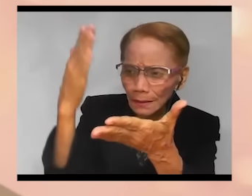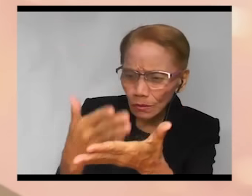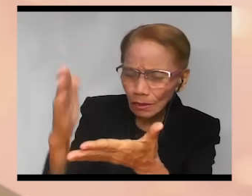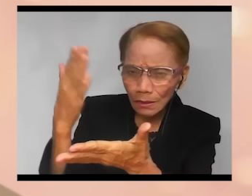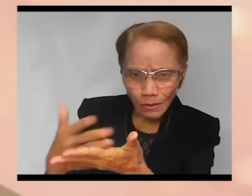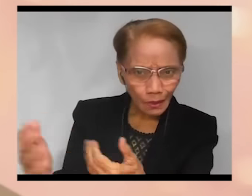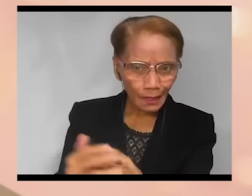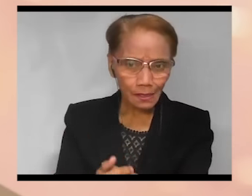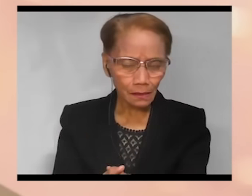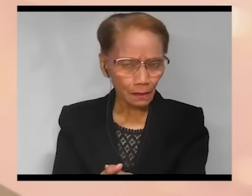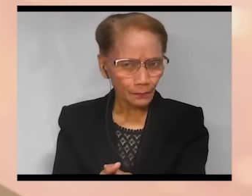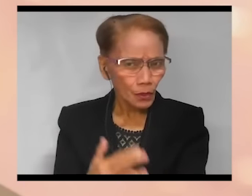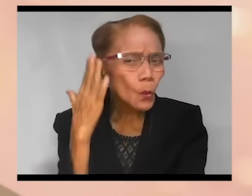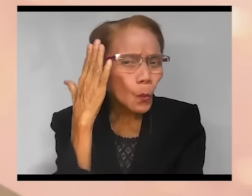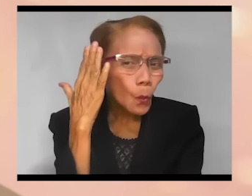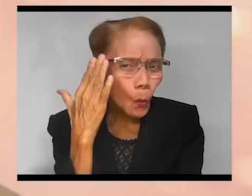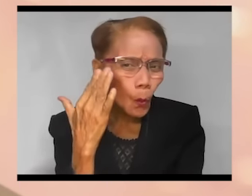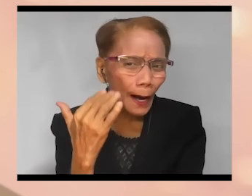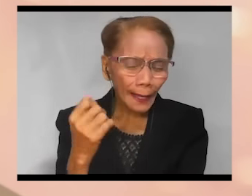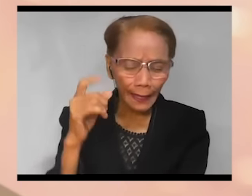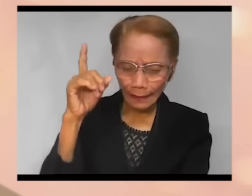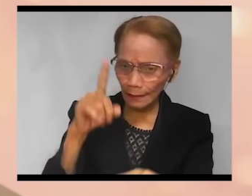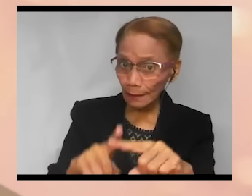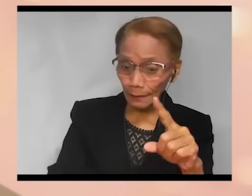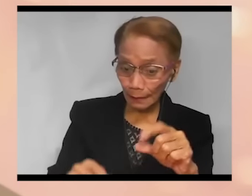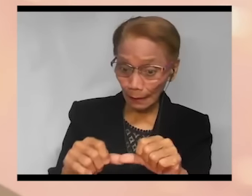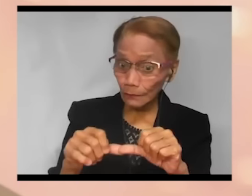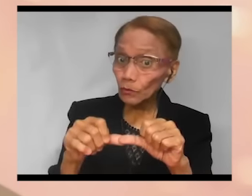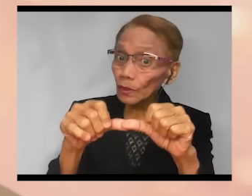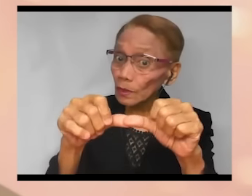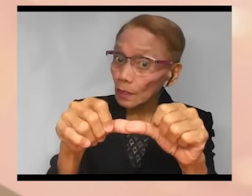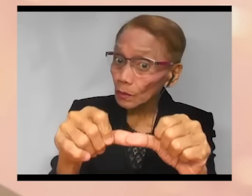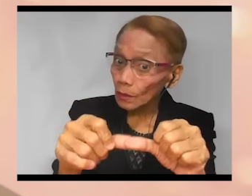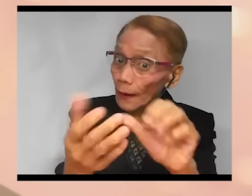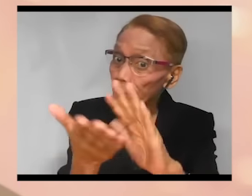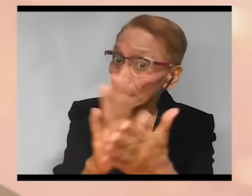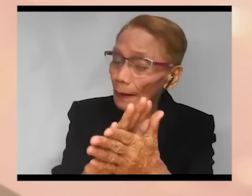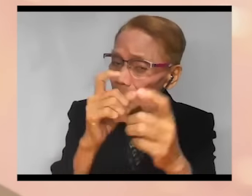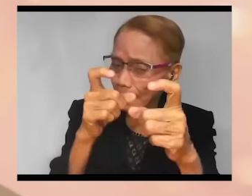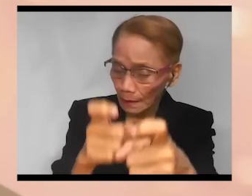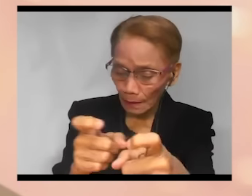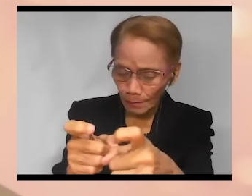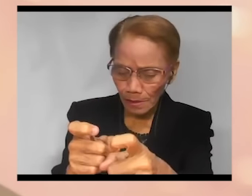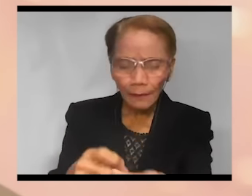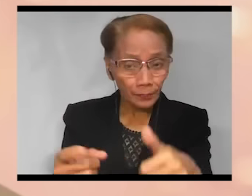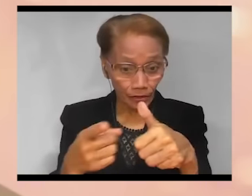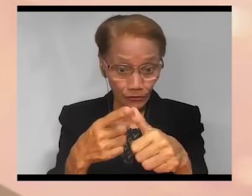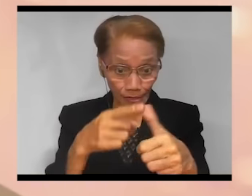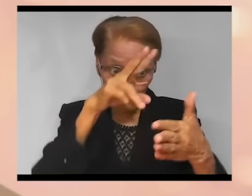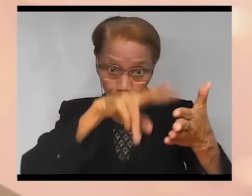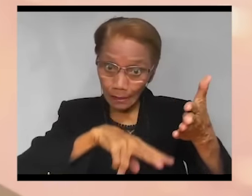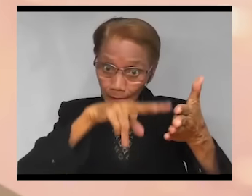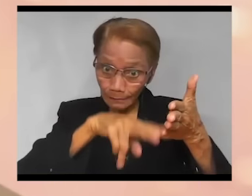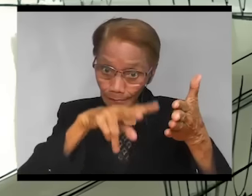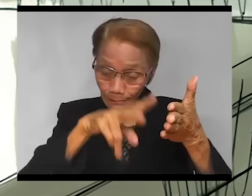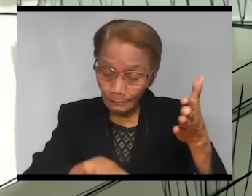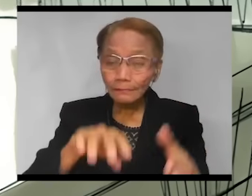Why can they not continue becoming gifts? In the first reading,